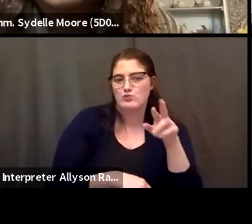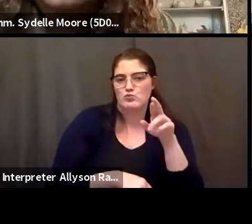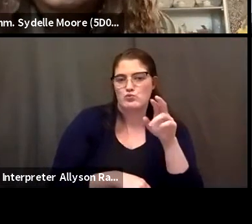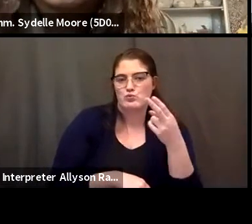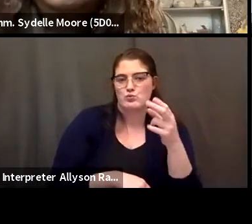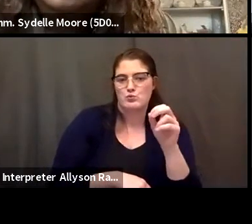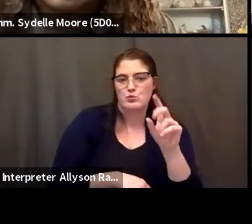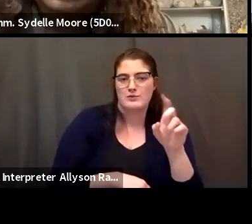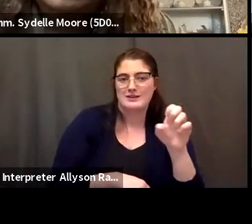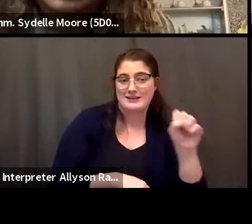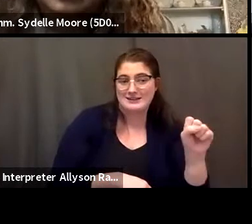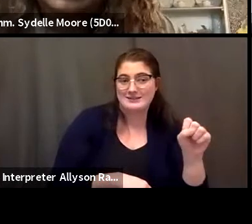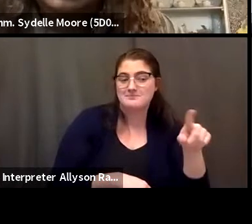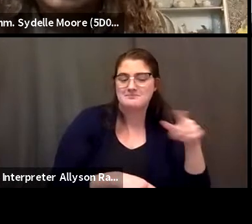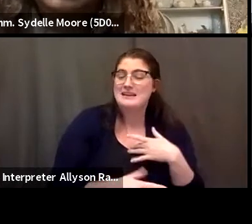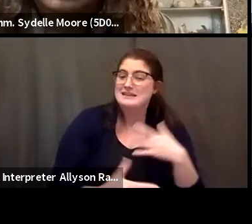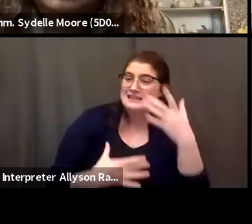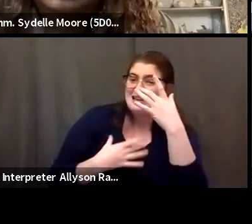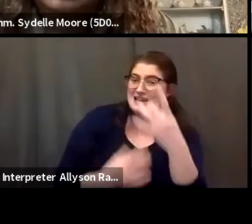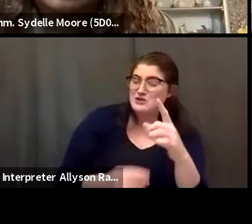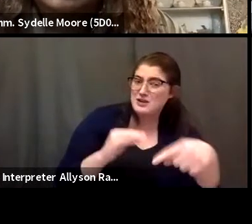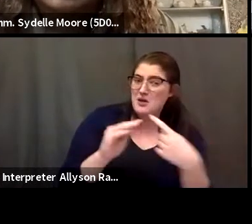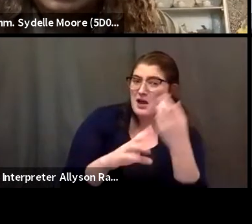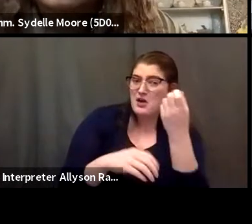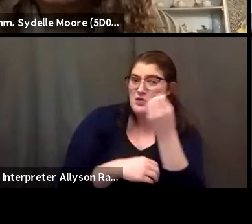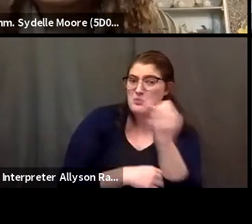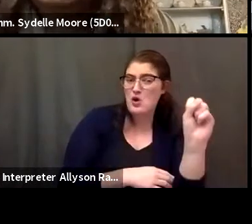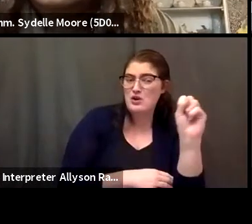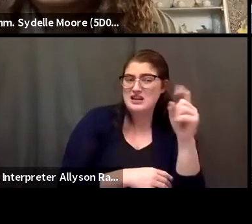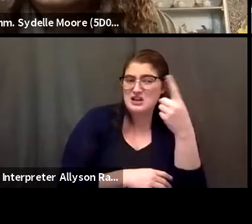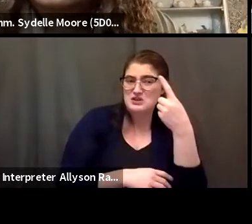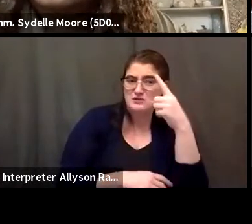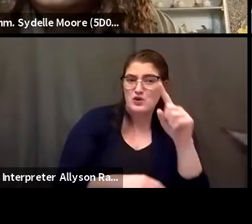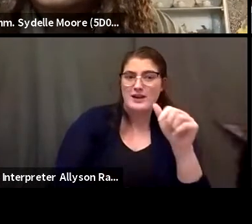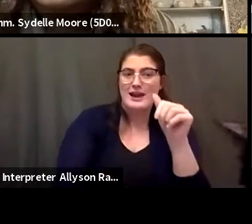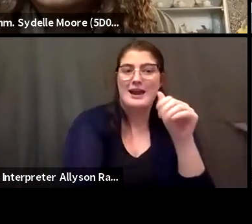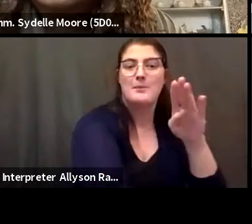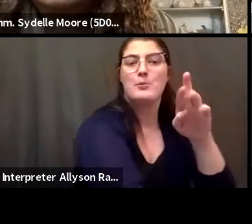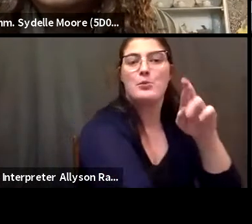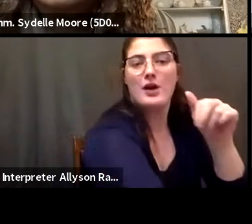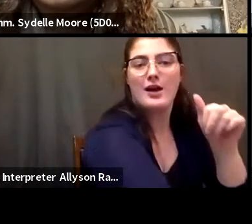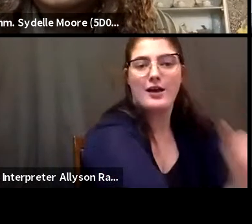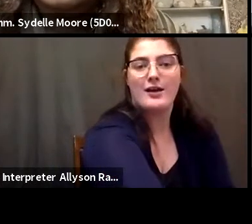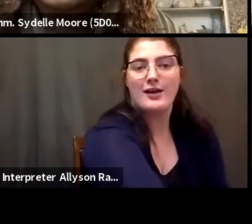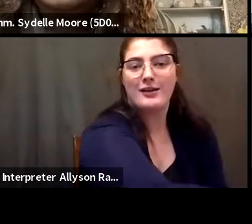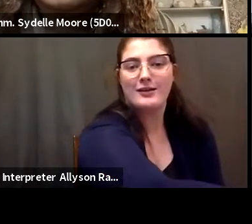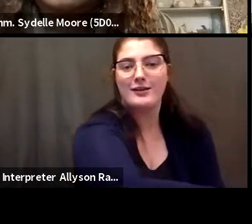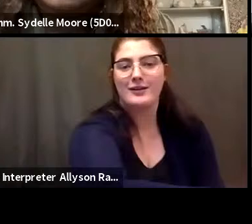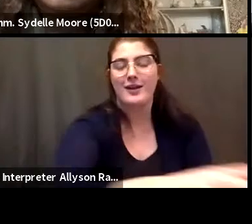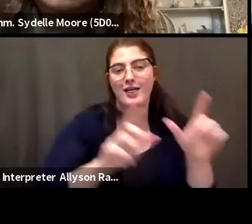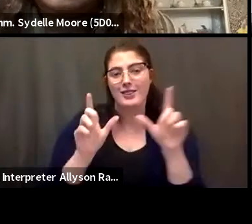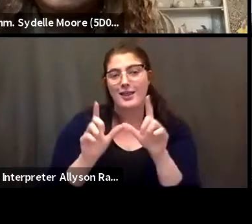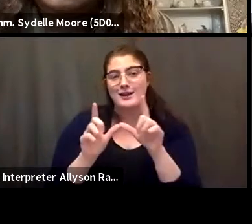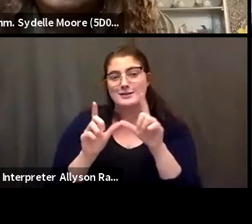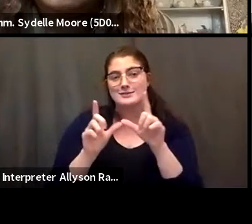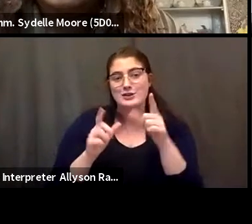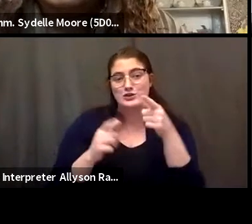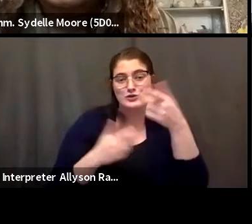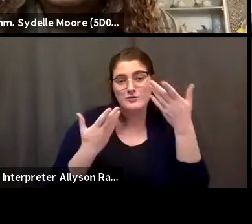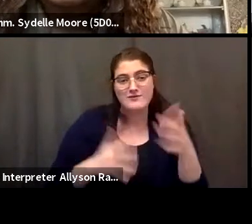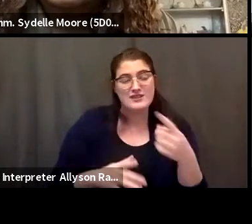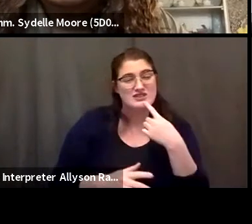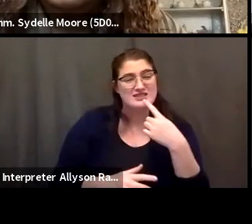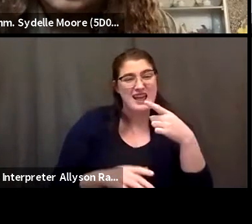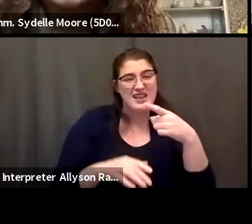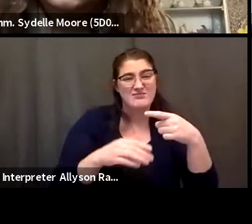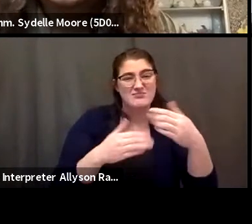That's interesting about the protest for the ABRA license. You stated that they last 3